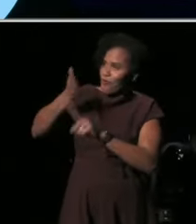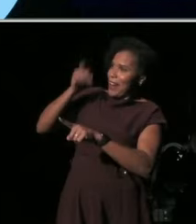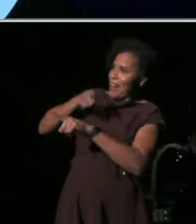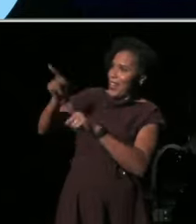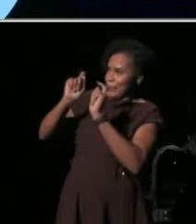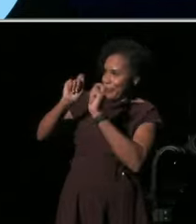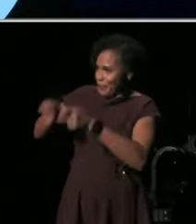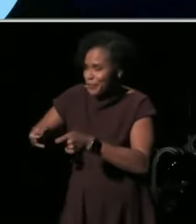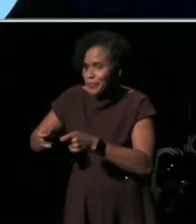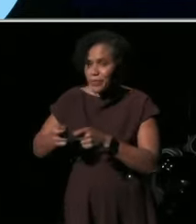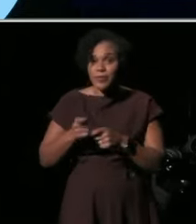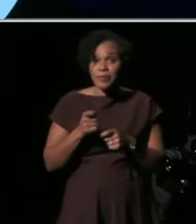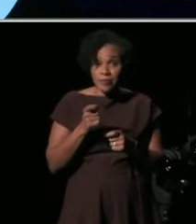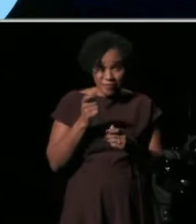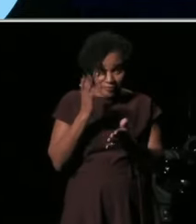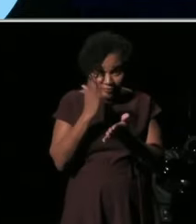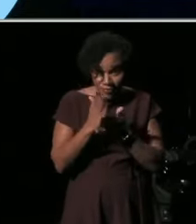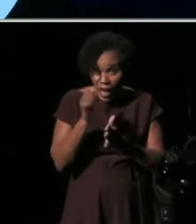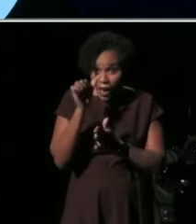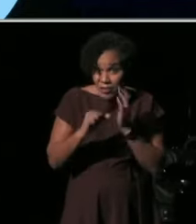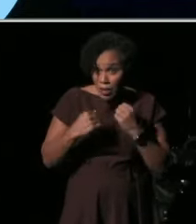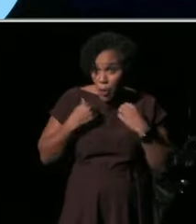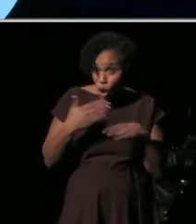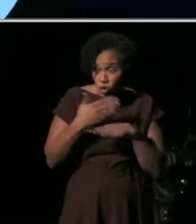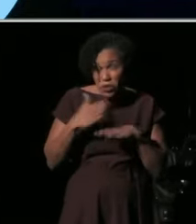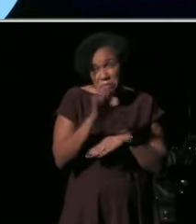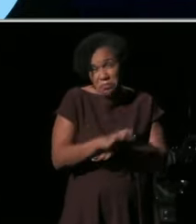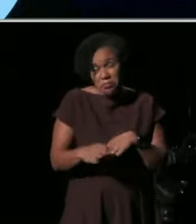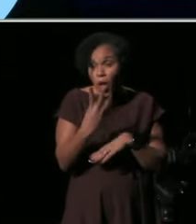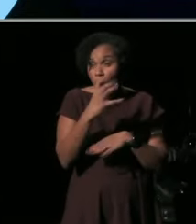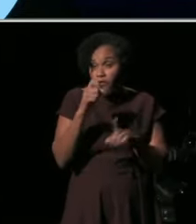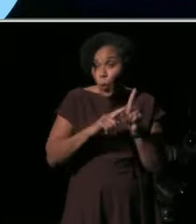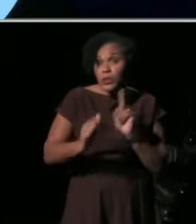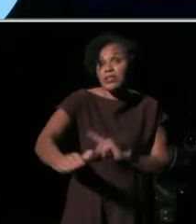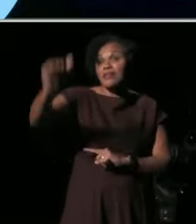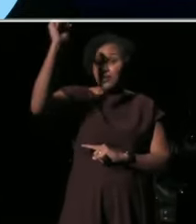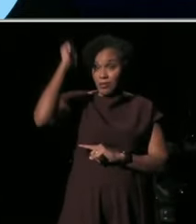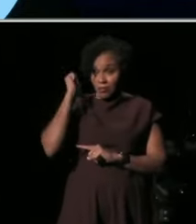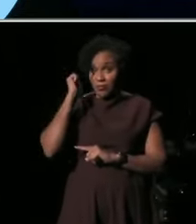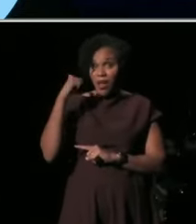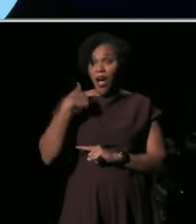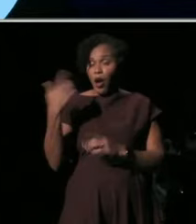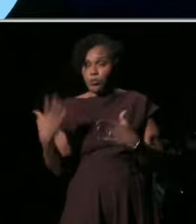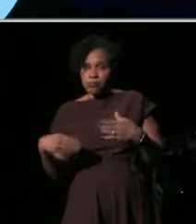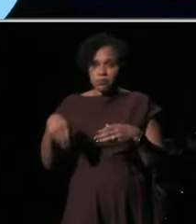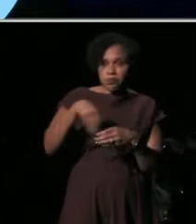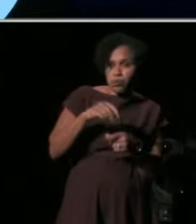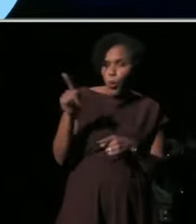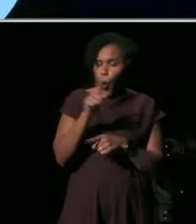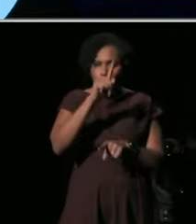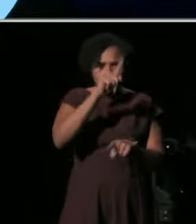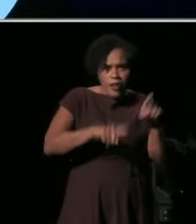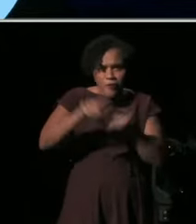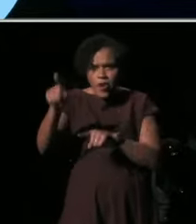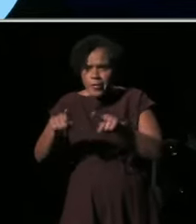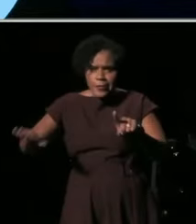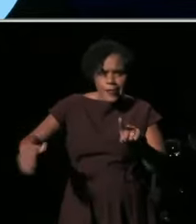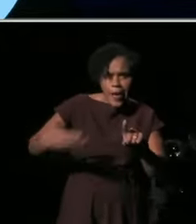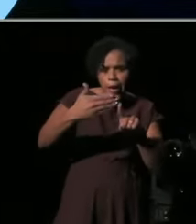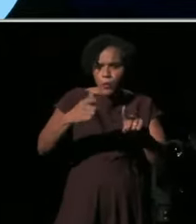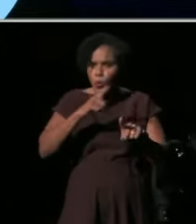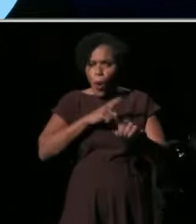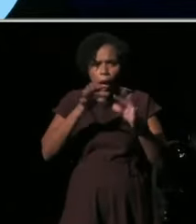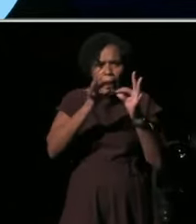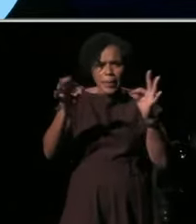not, when I started my career some 40 years ago, I was part of a diversity drive, as the BBC was aiming to broaden